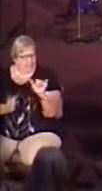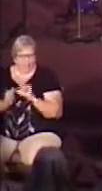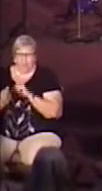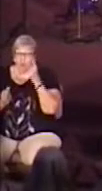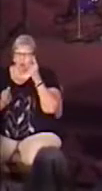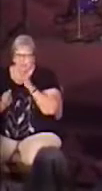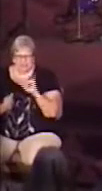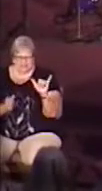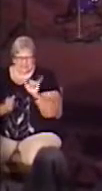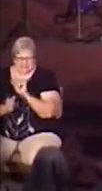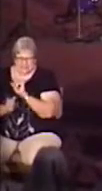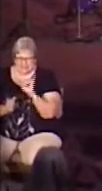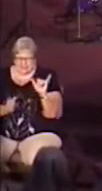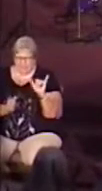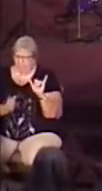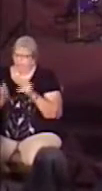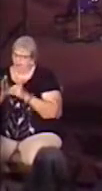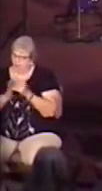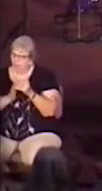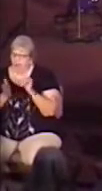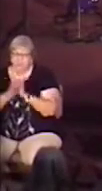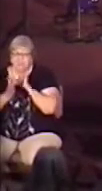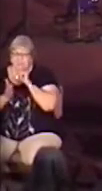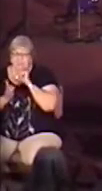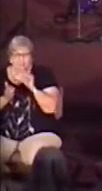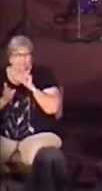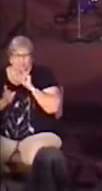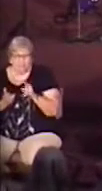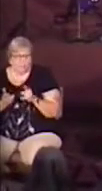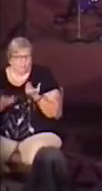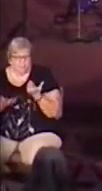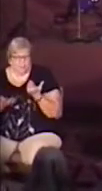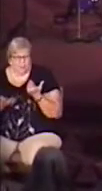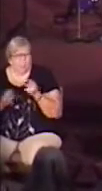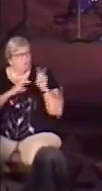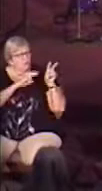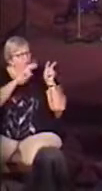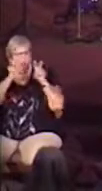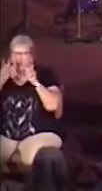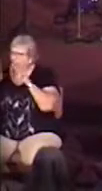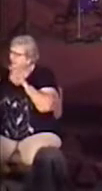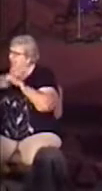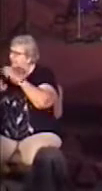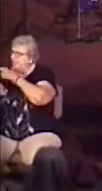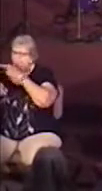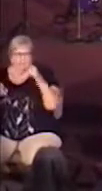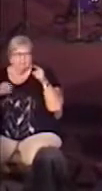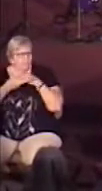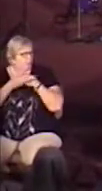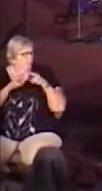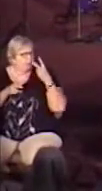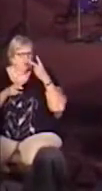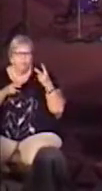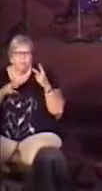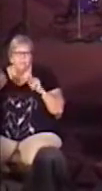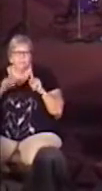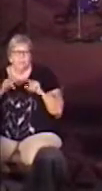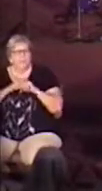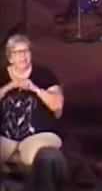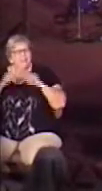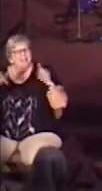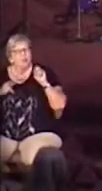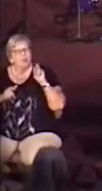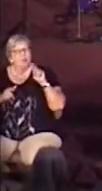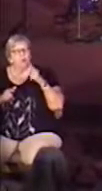is the same. And often, that's not the case. I mean, just look around you in this room. You see people of different